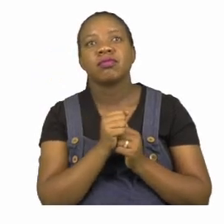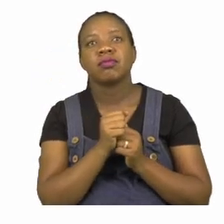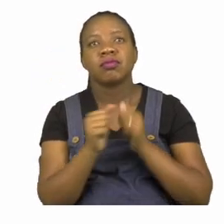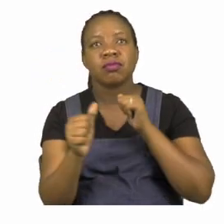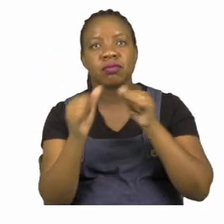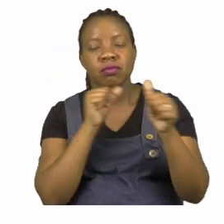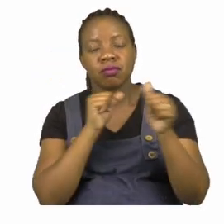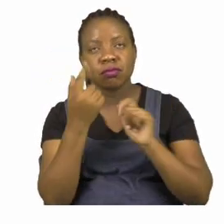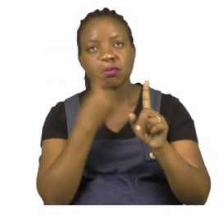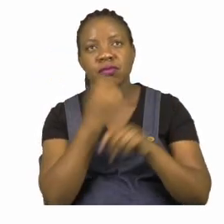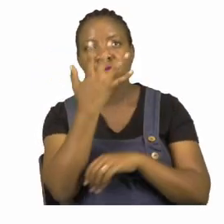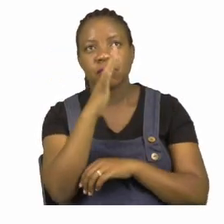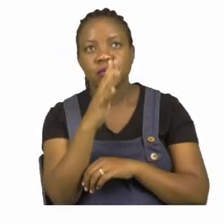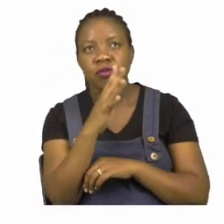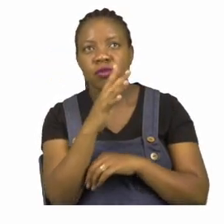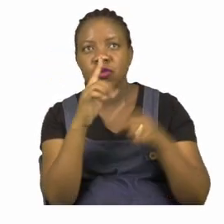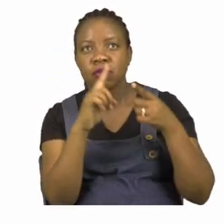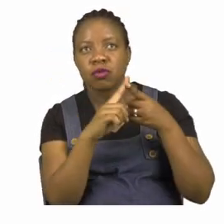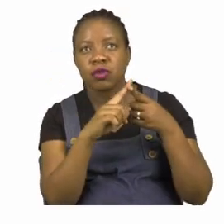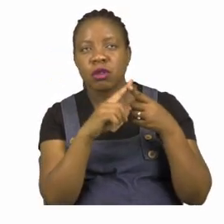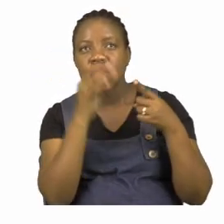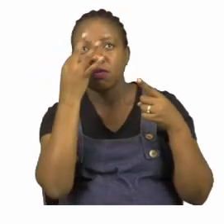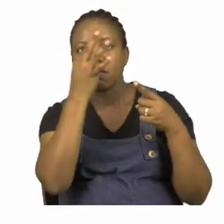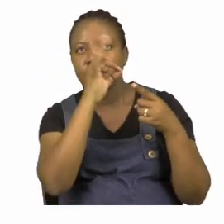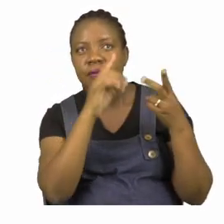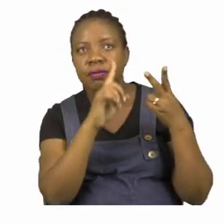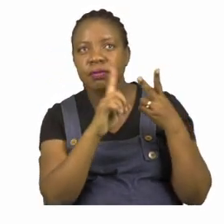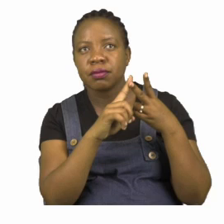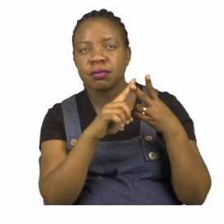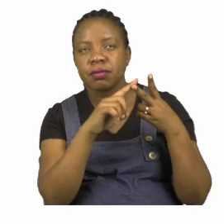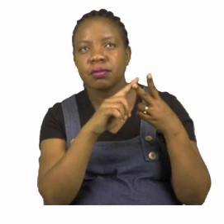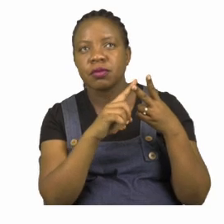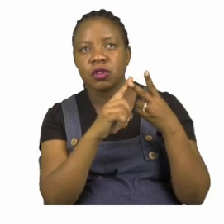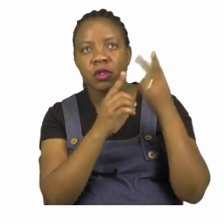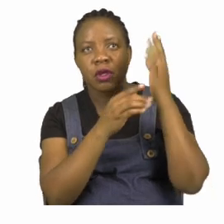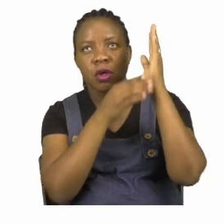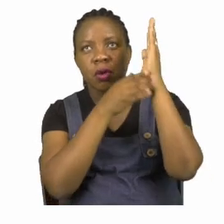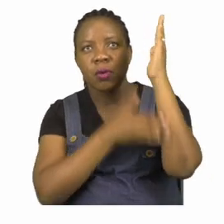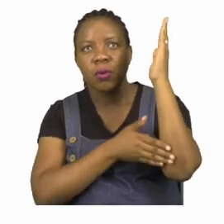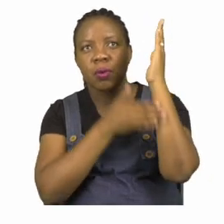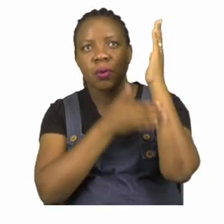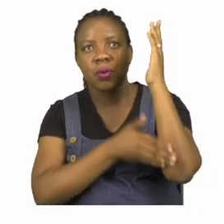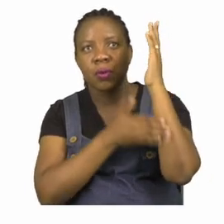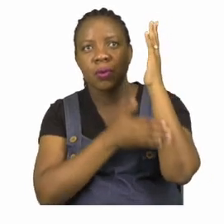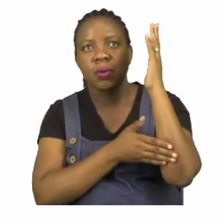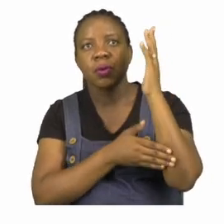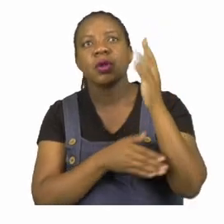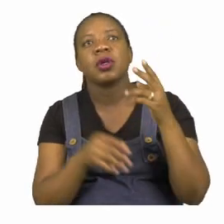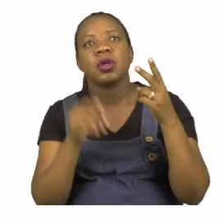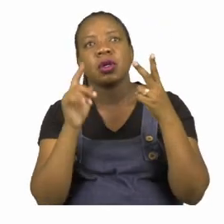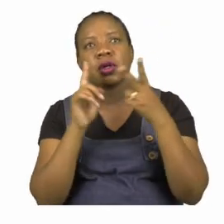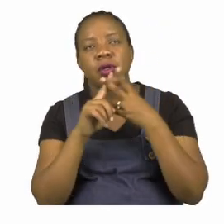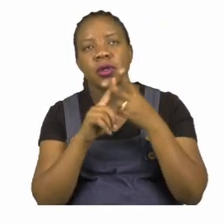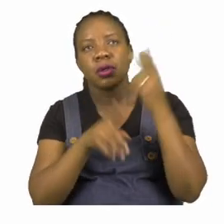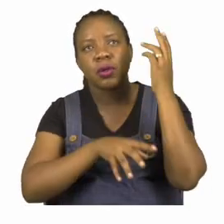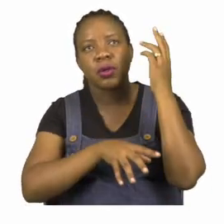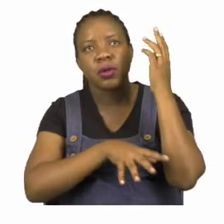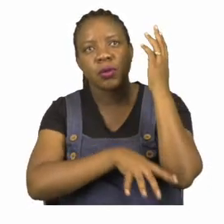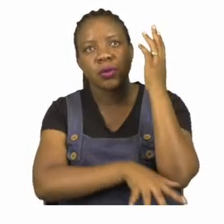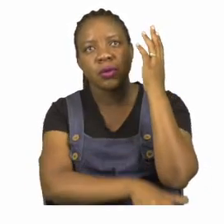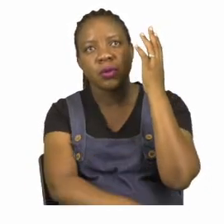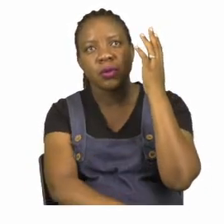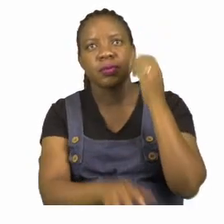and roots. Then number 8 says, we have a lot of plants